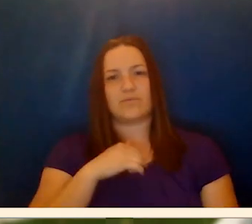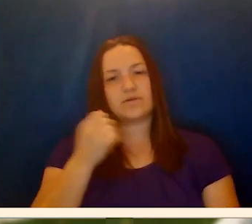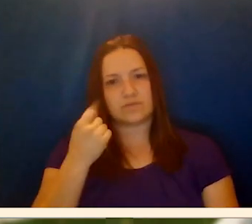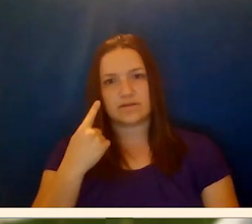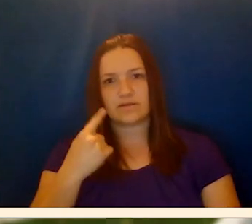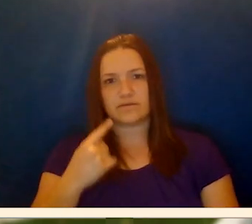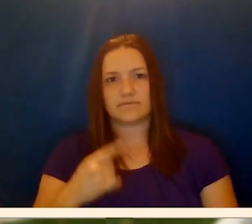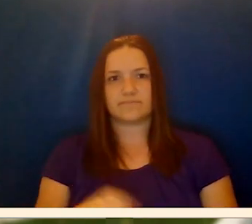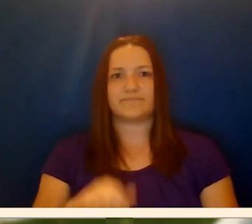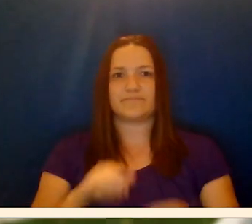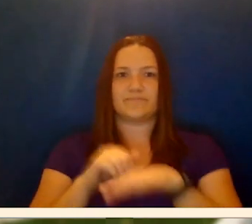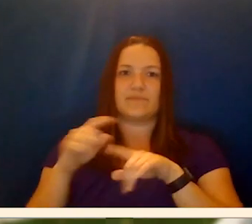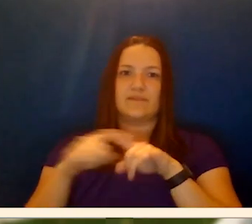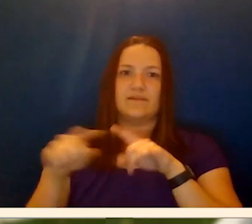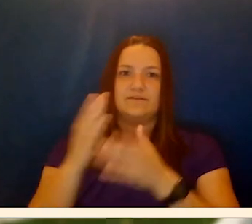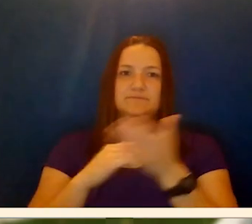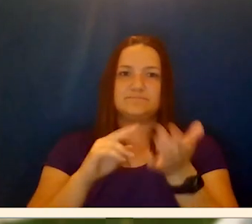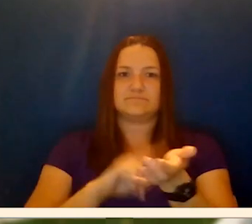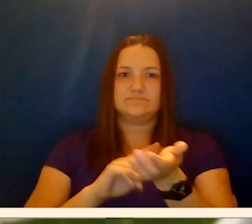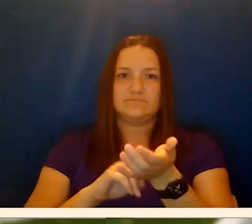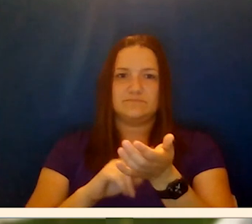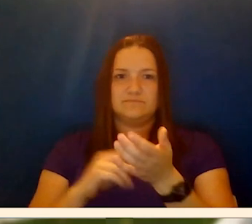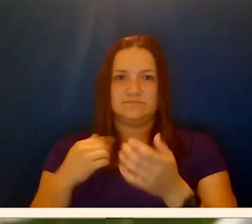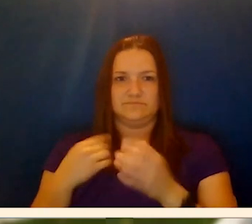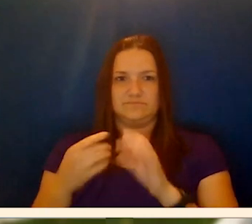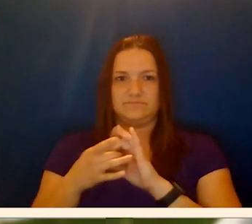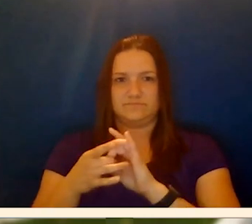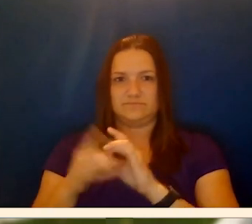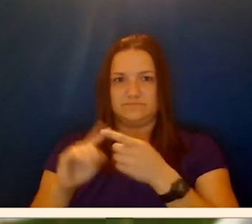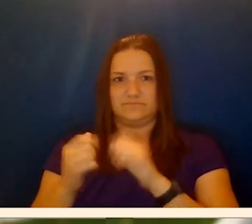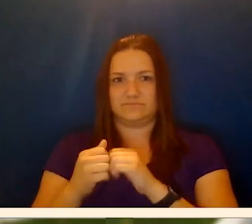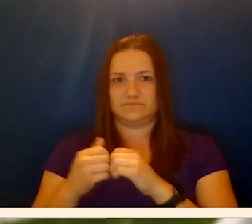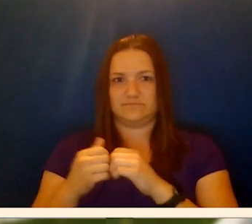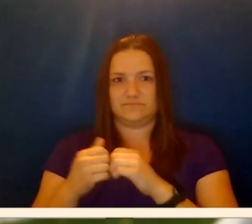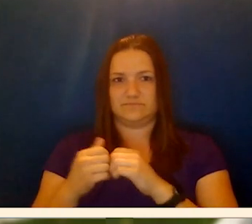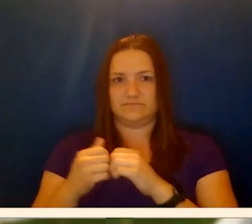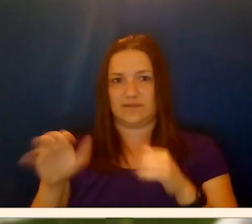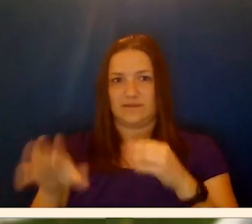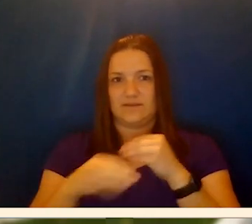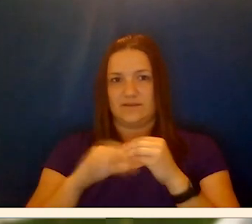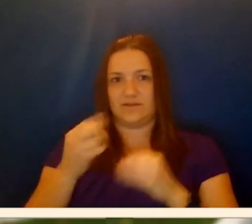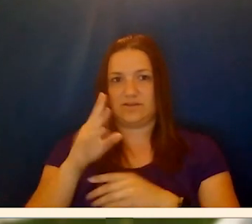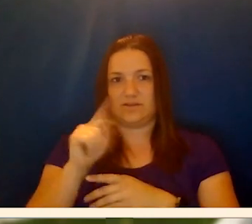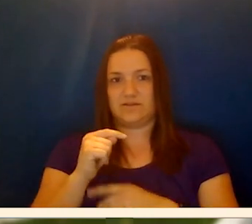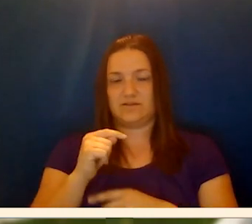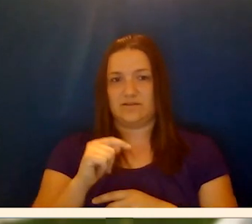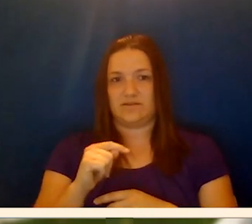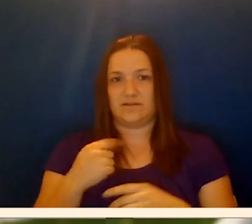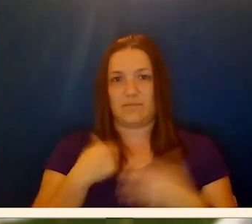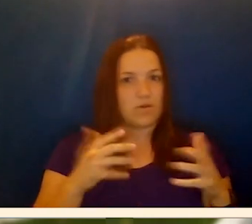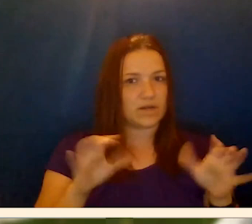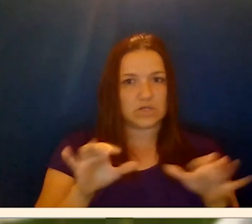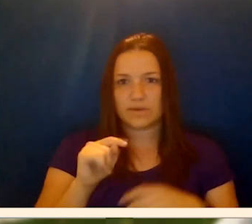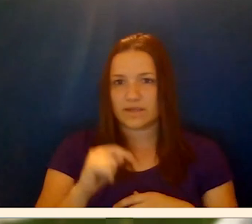understand that. Yeah, I had sent a text message to some nurses that I'm close to. Hey, you guys, can anyone pick up an extra shift? And it was like, already doing